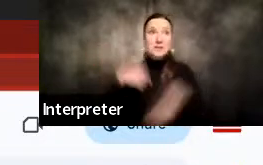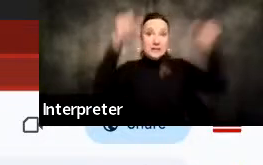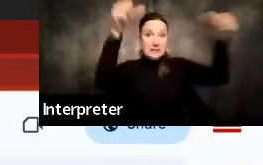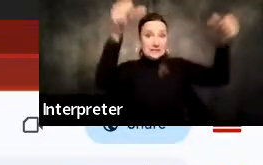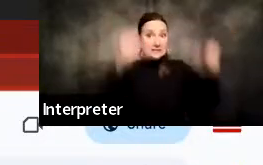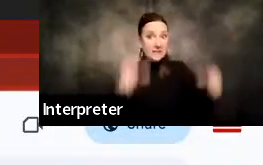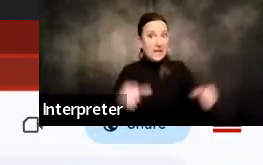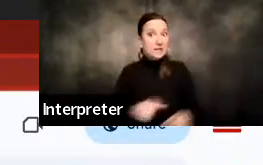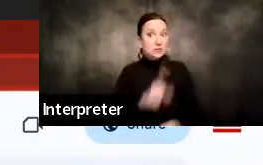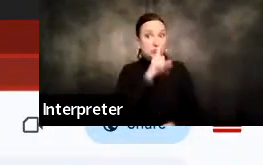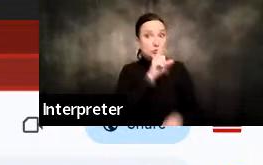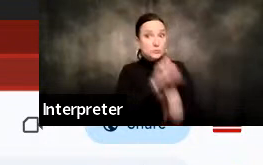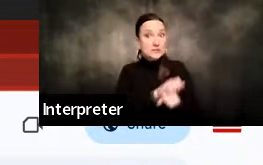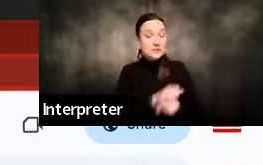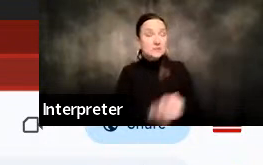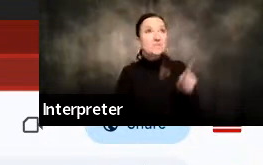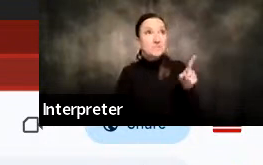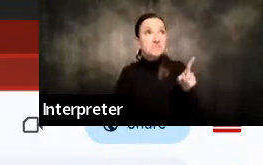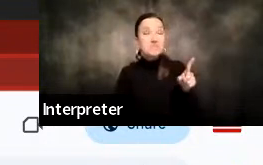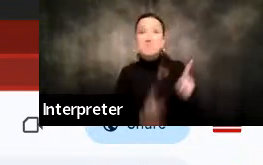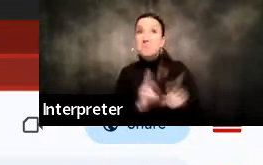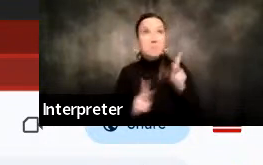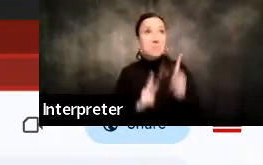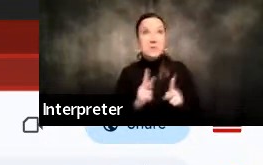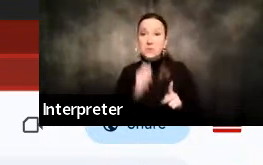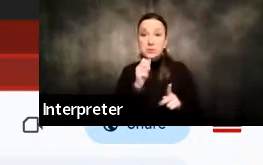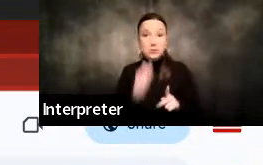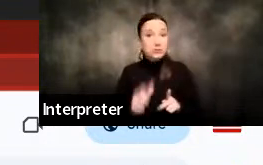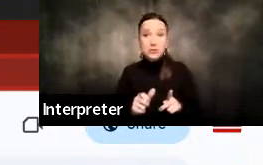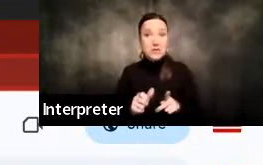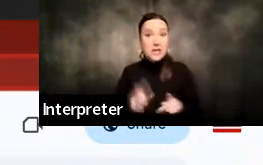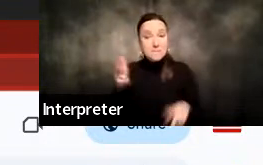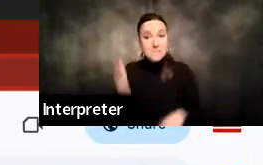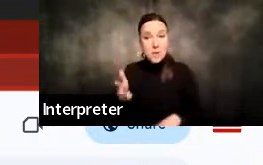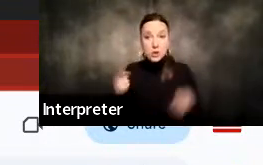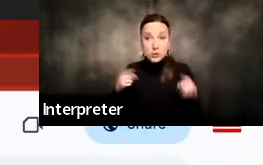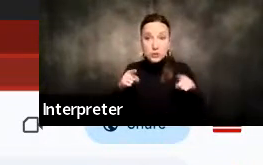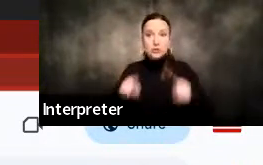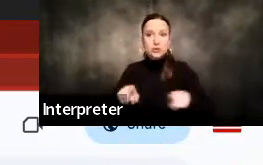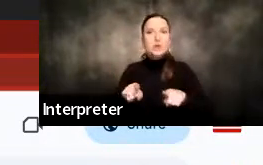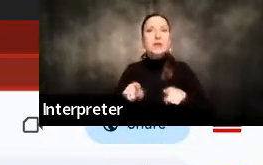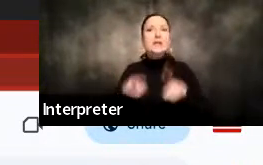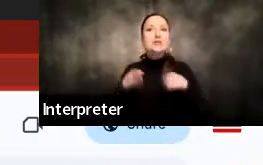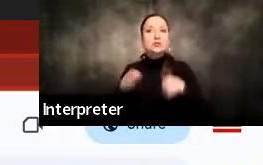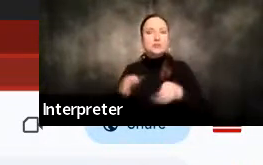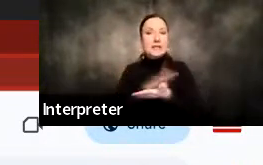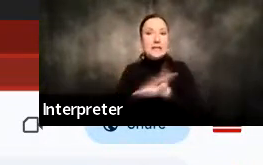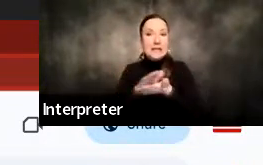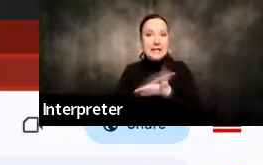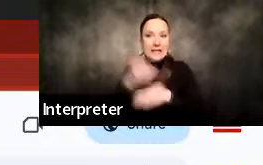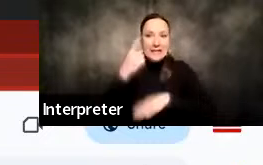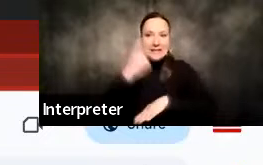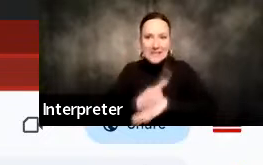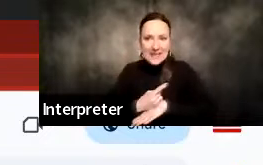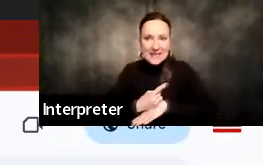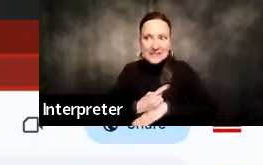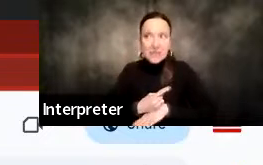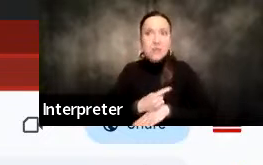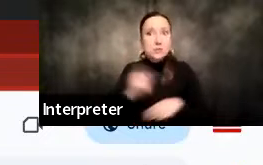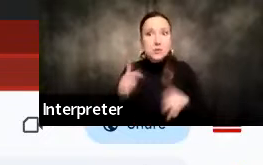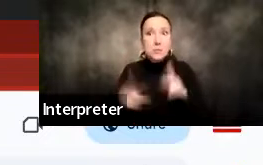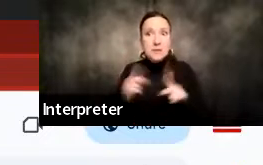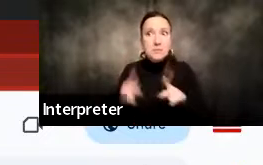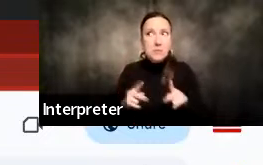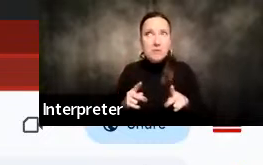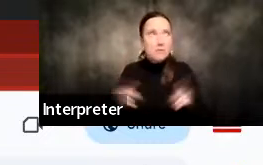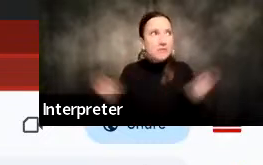legit and people shouldn't park during street sweeping days, but we're not getting any street sweeping.